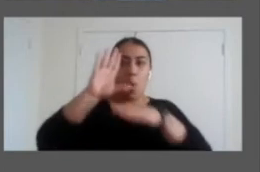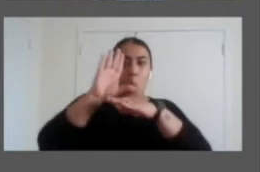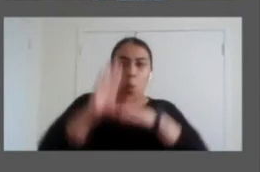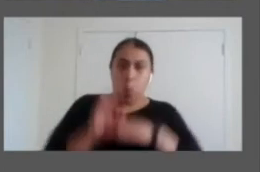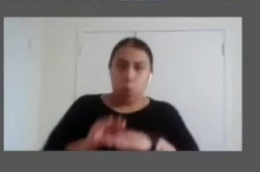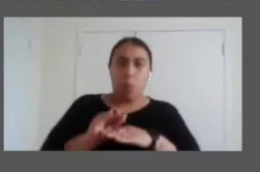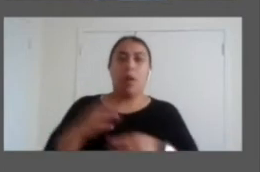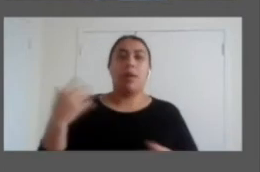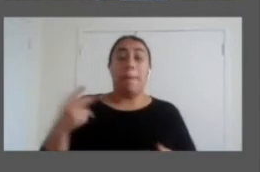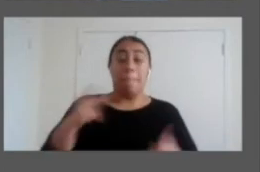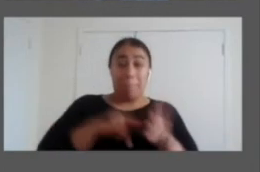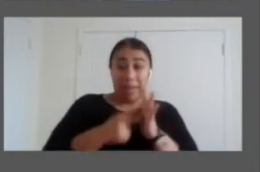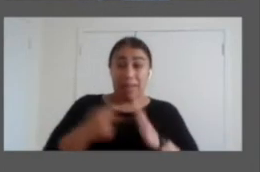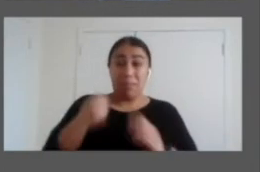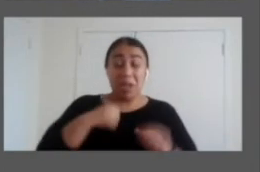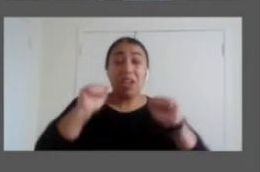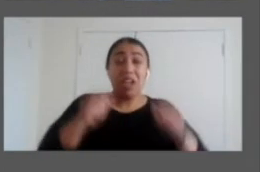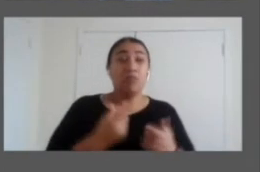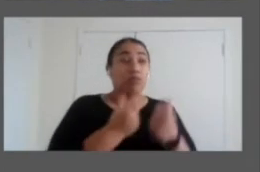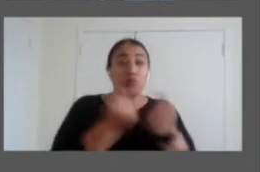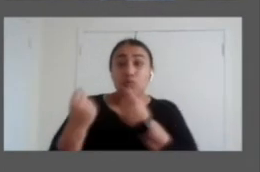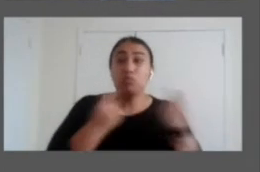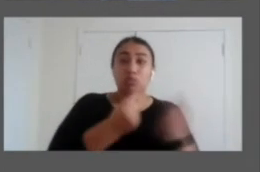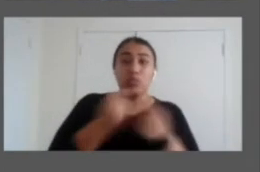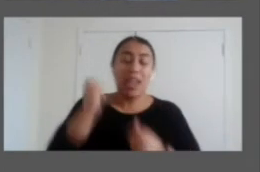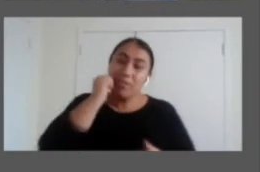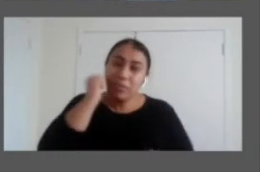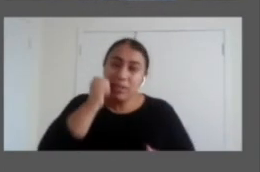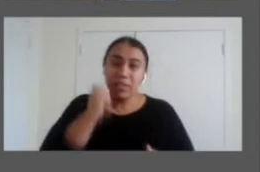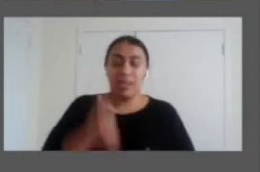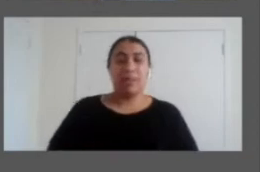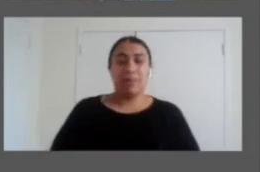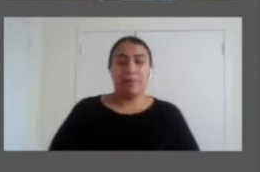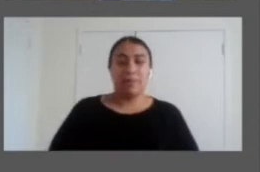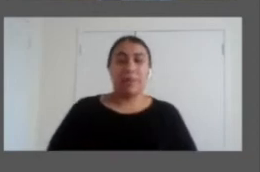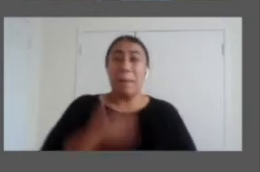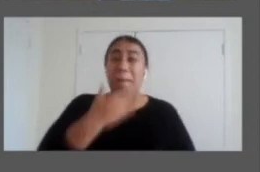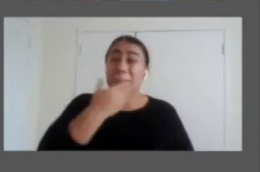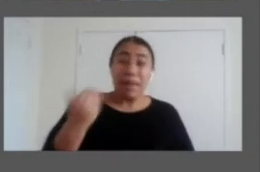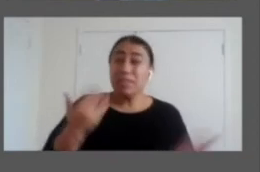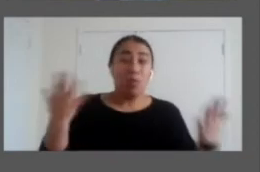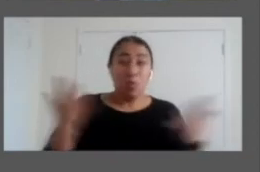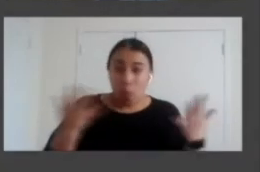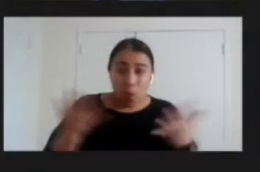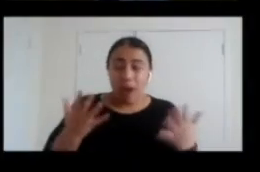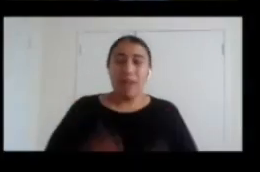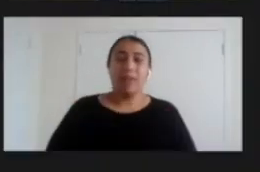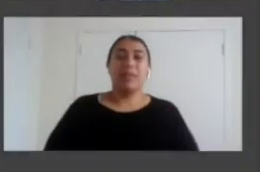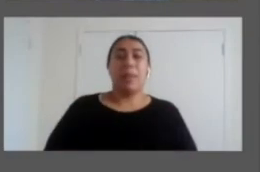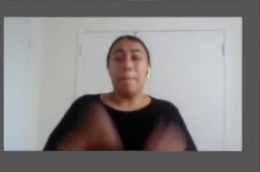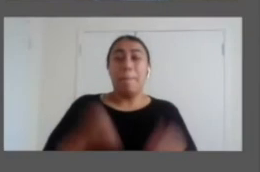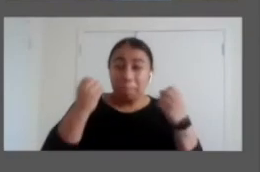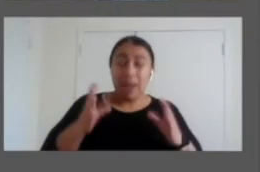a statistically significant 95% reduction in opioid use following 12 months of medical cannabis